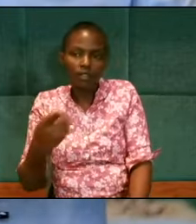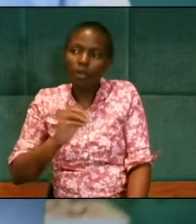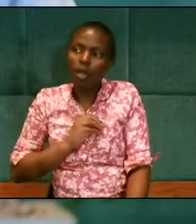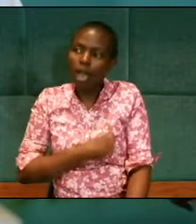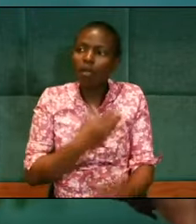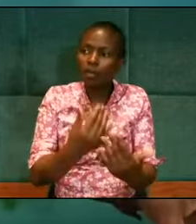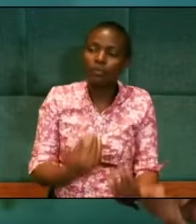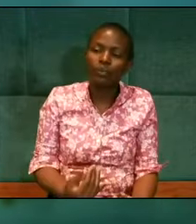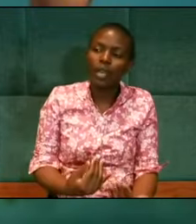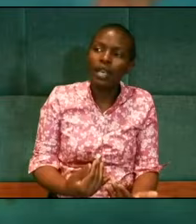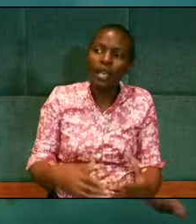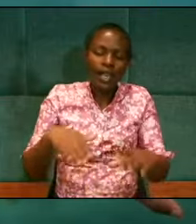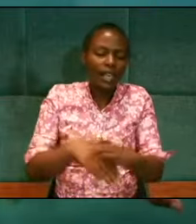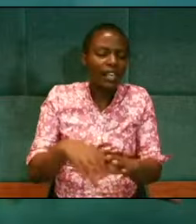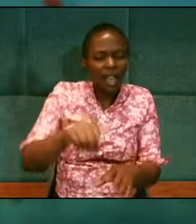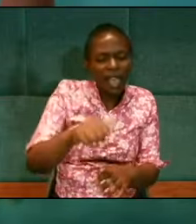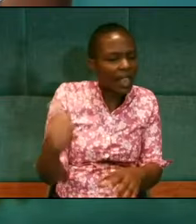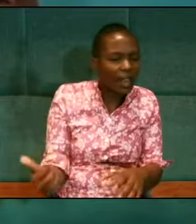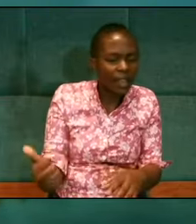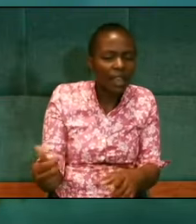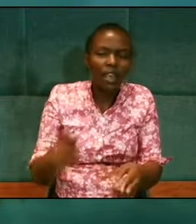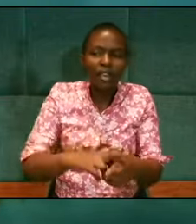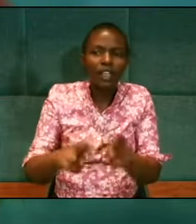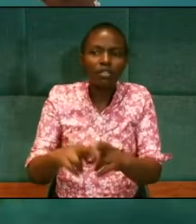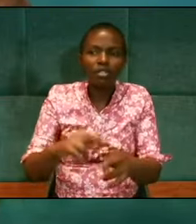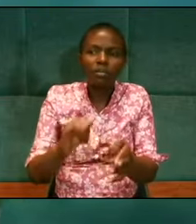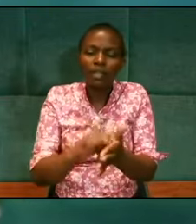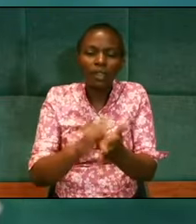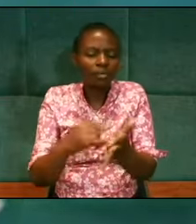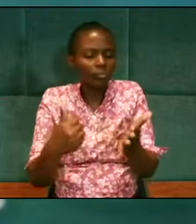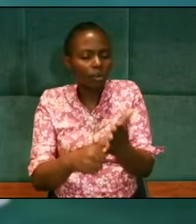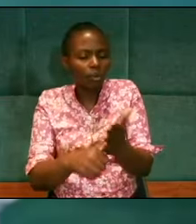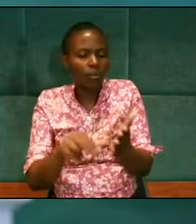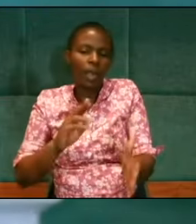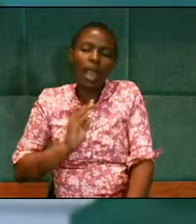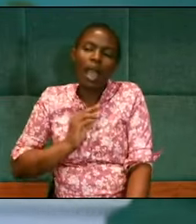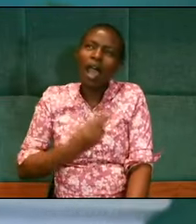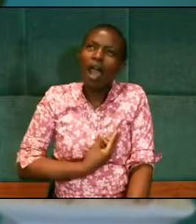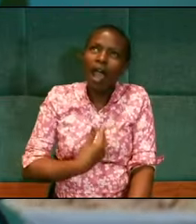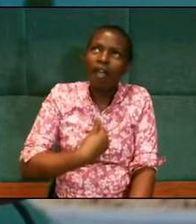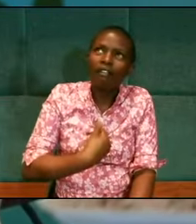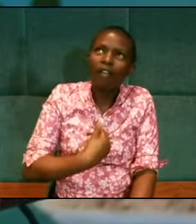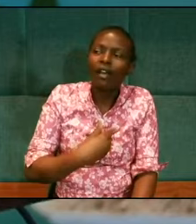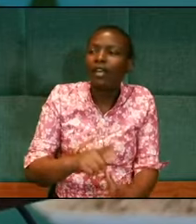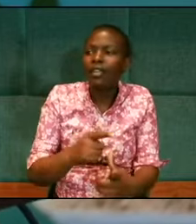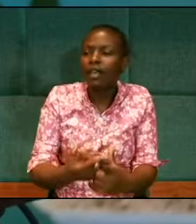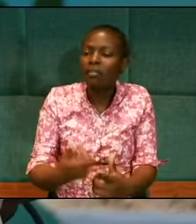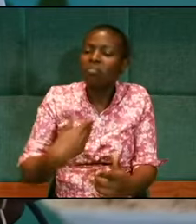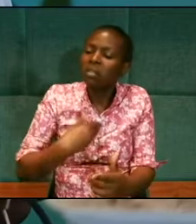saying any abusive relationship must be kept. I'm speaking in context. Get me right. Get me well.